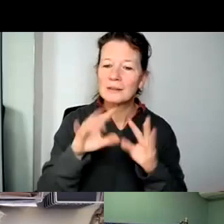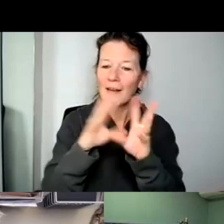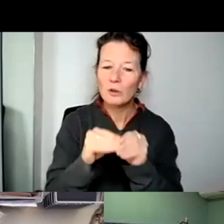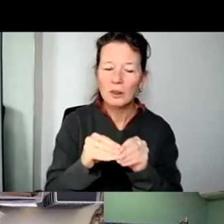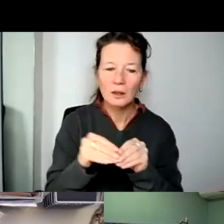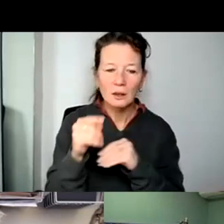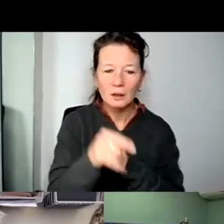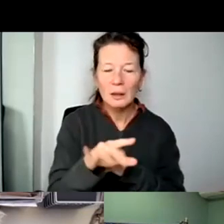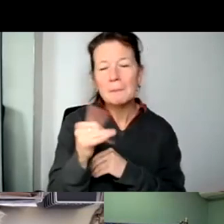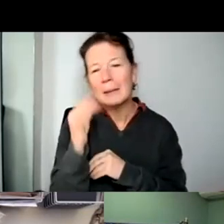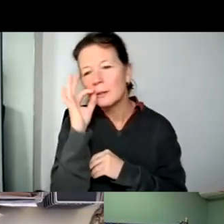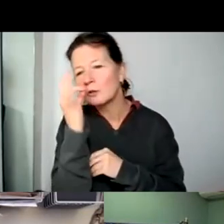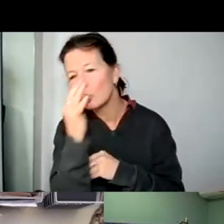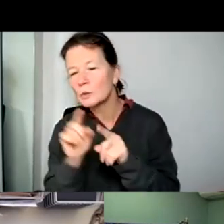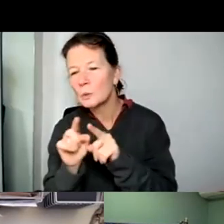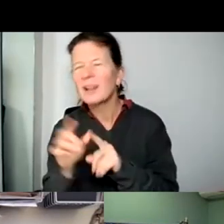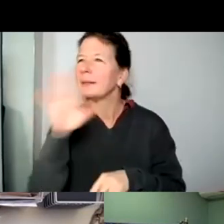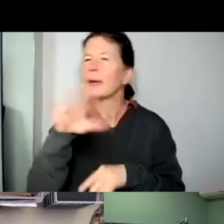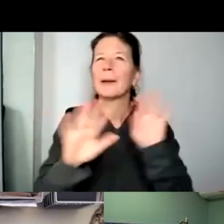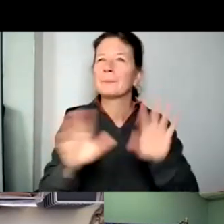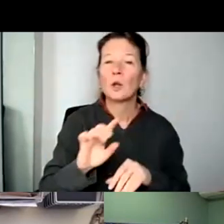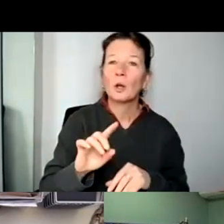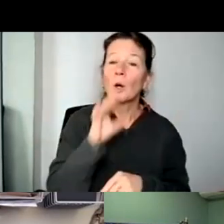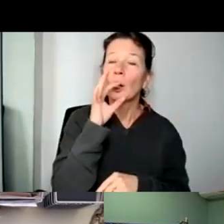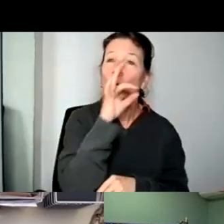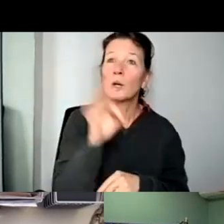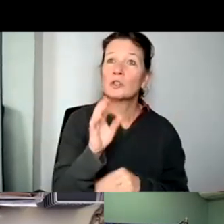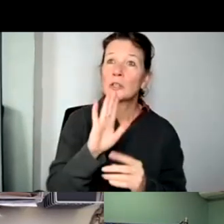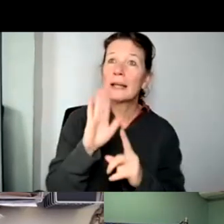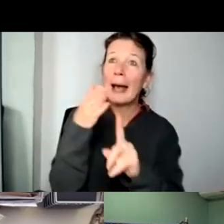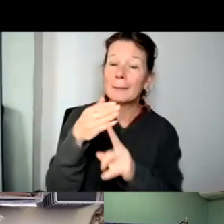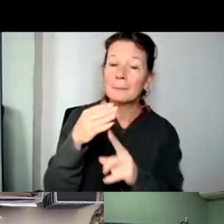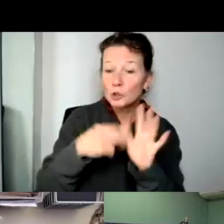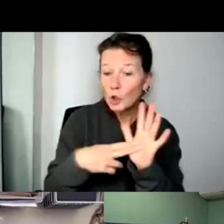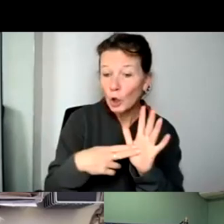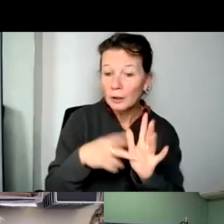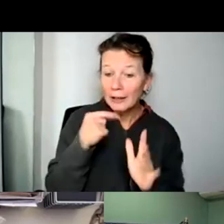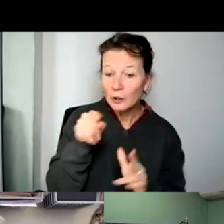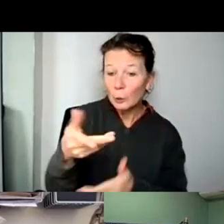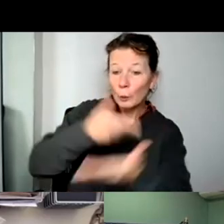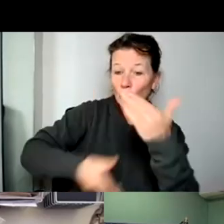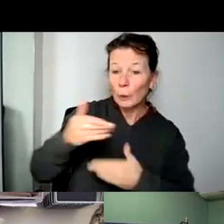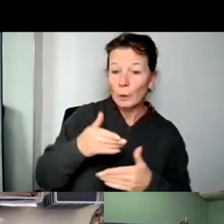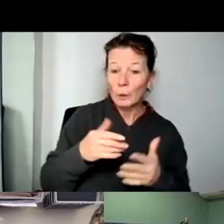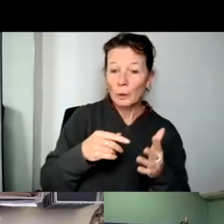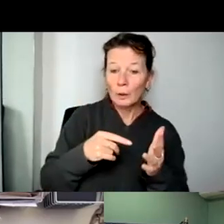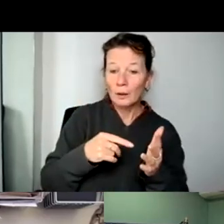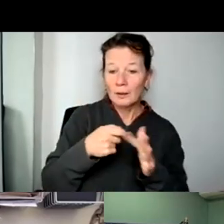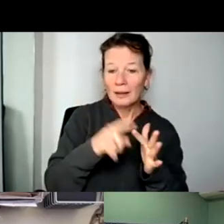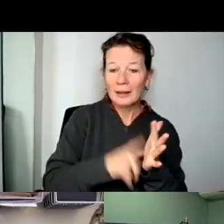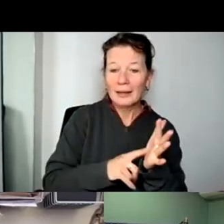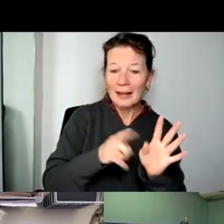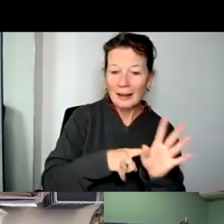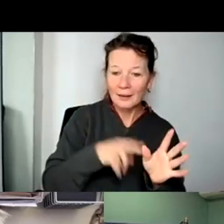maybe Rose from the music. Actually, no, first of all, question for John. Tell us a bit about the Telecaster, and then my questions from